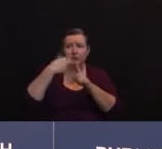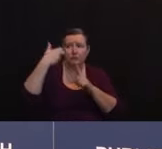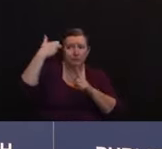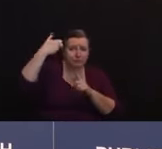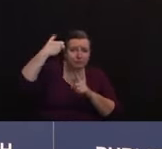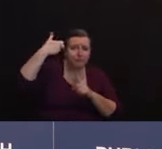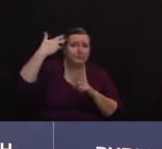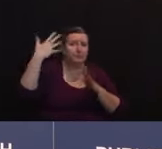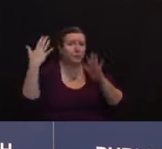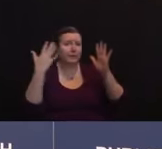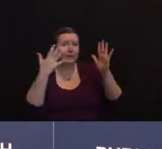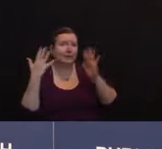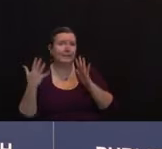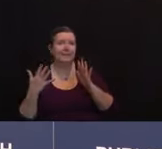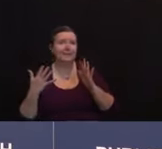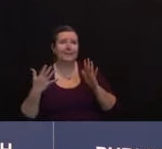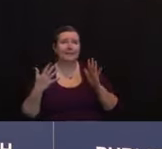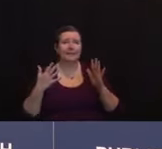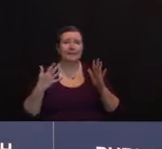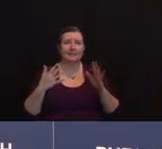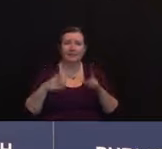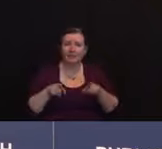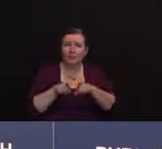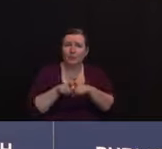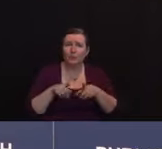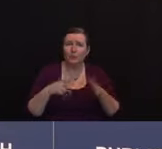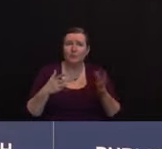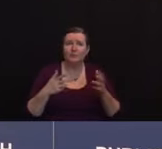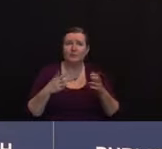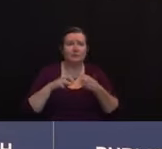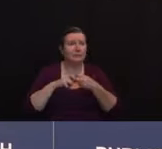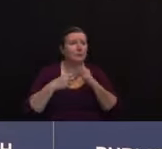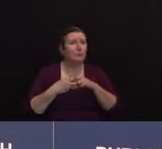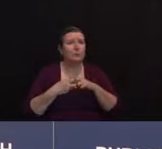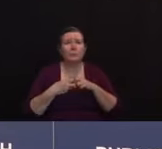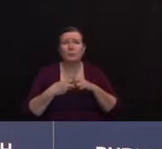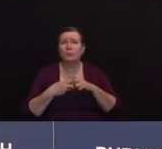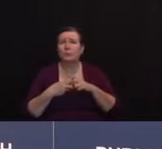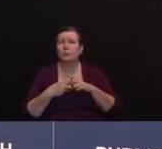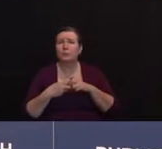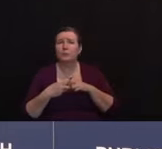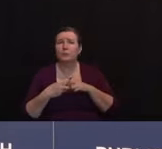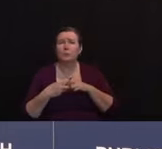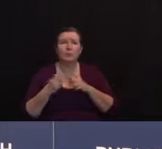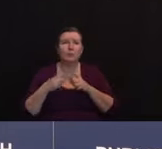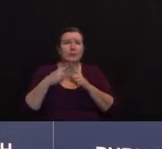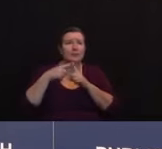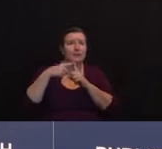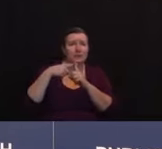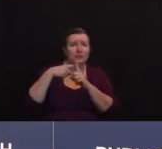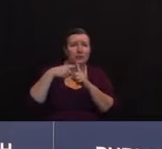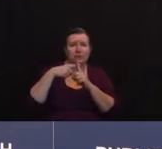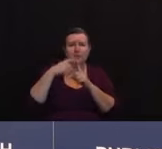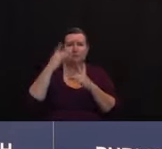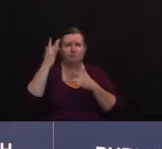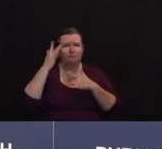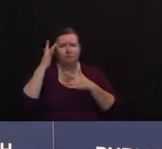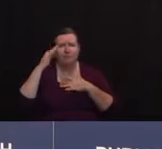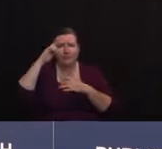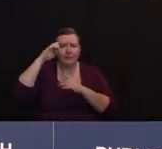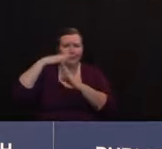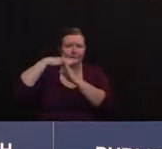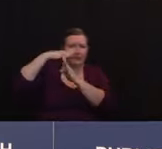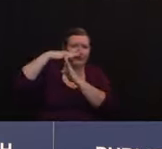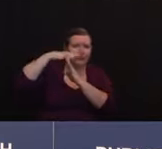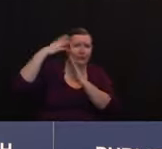issues around the sensitivity and specificity of that. People can still be infected and transmitting disease, and so which